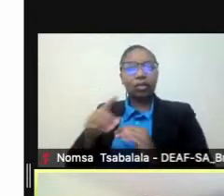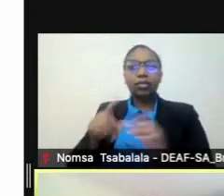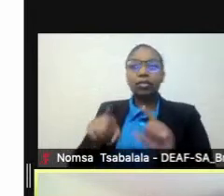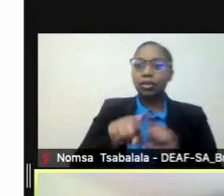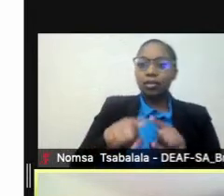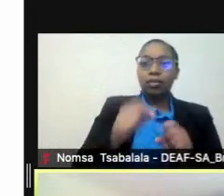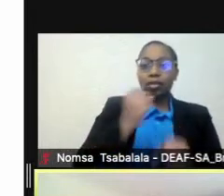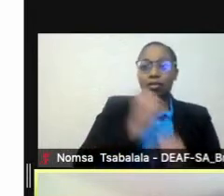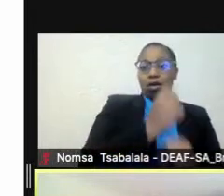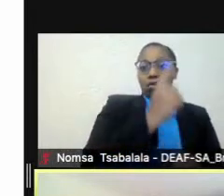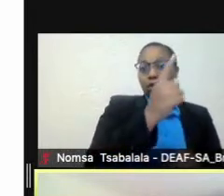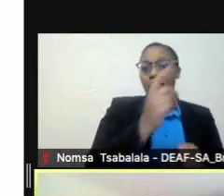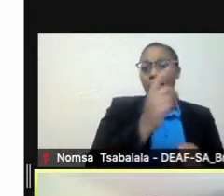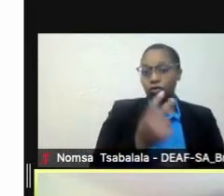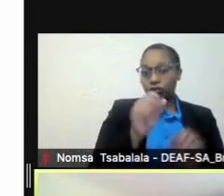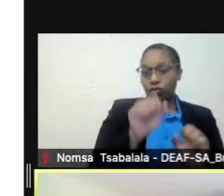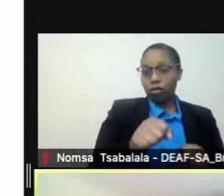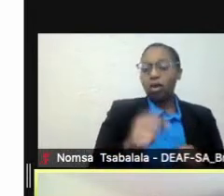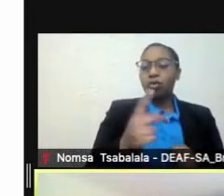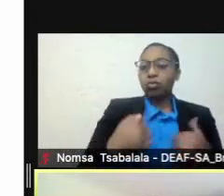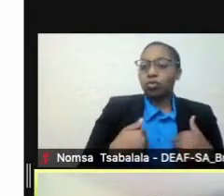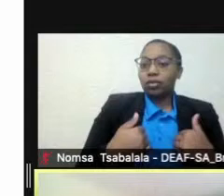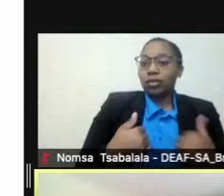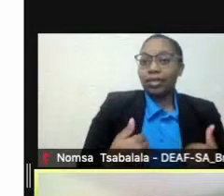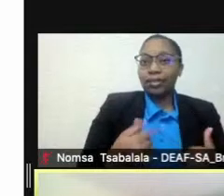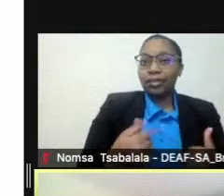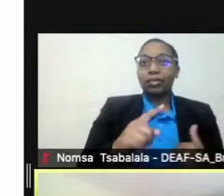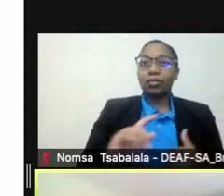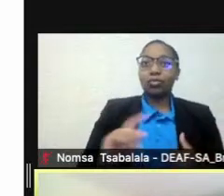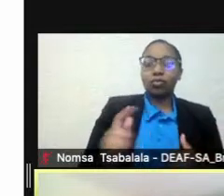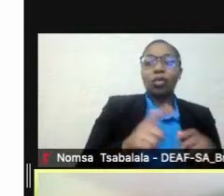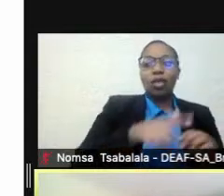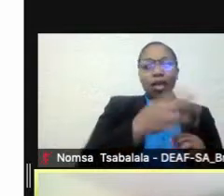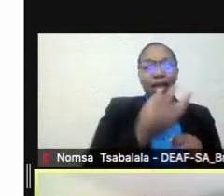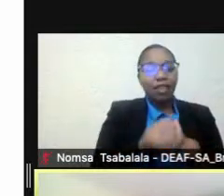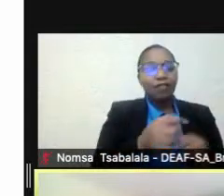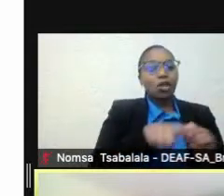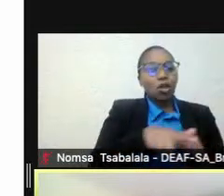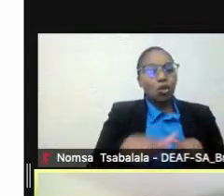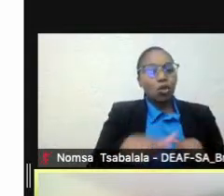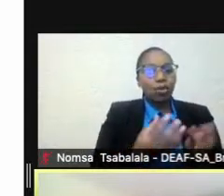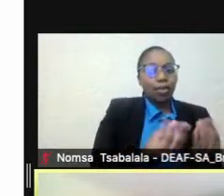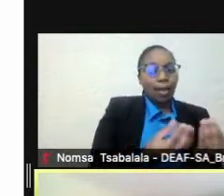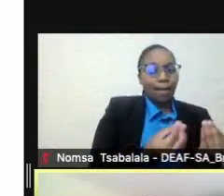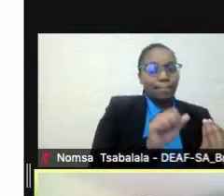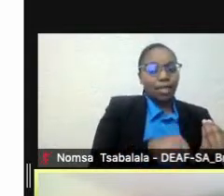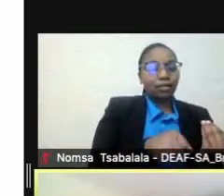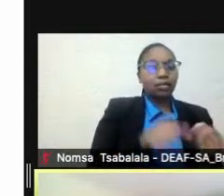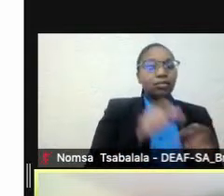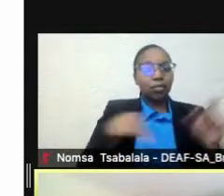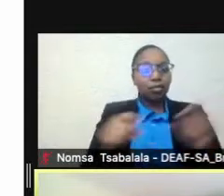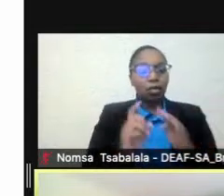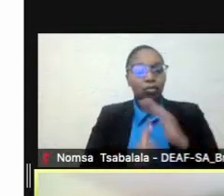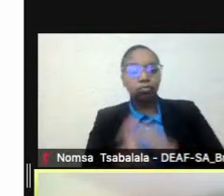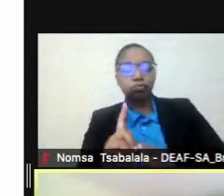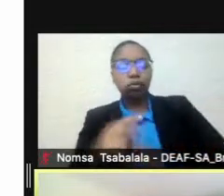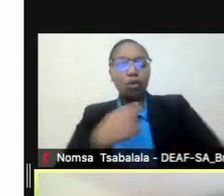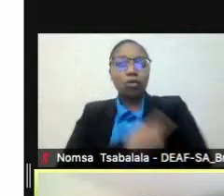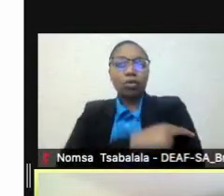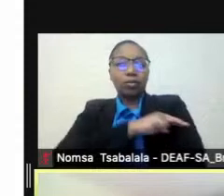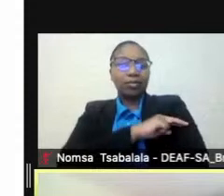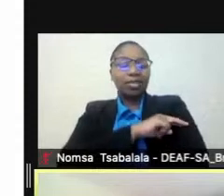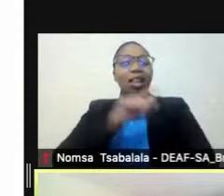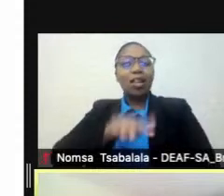Gauteng, and also starting overall low numbers of hospitalization, still lower than what we were seeing, obviously, even